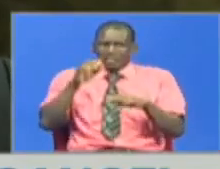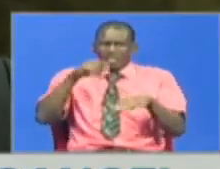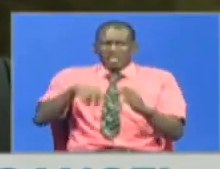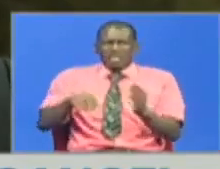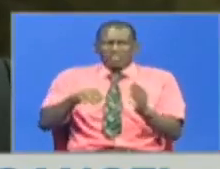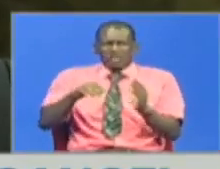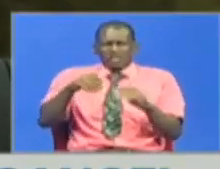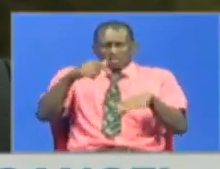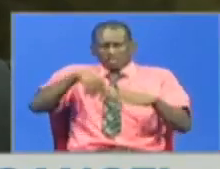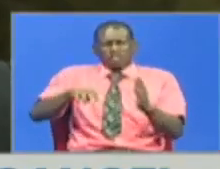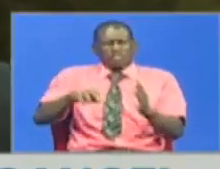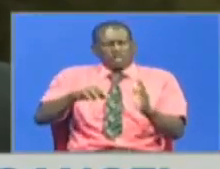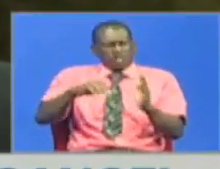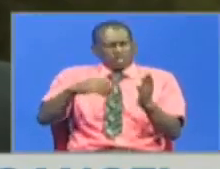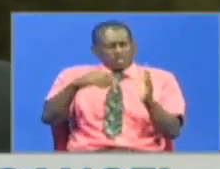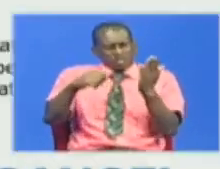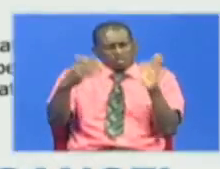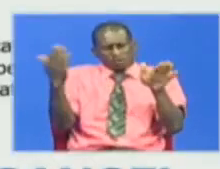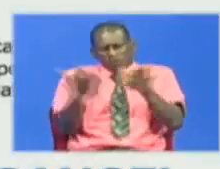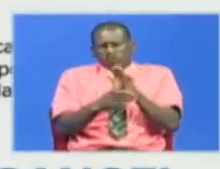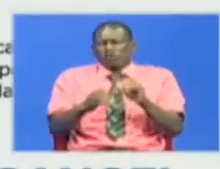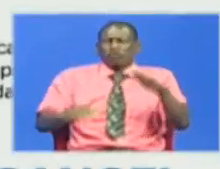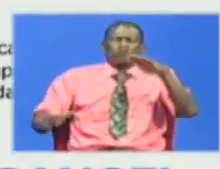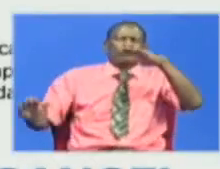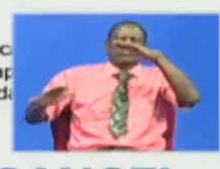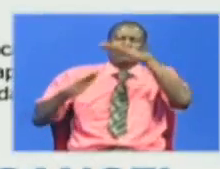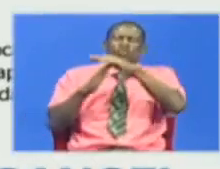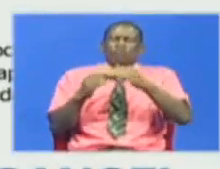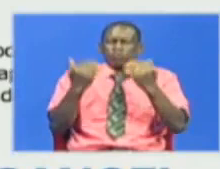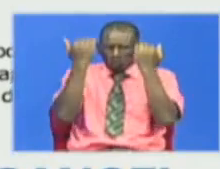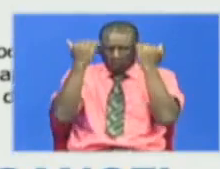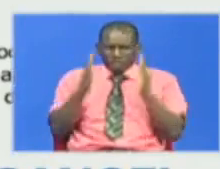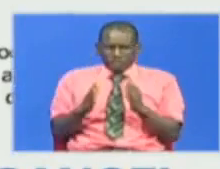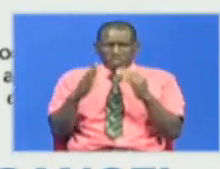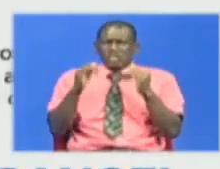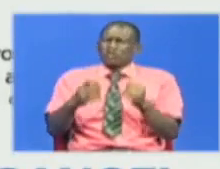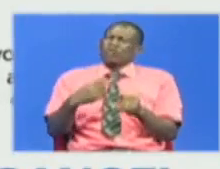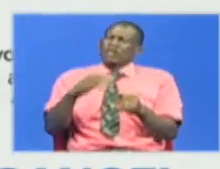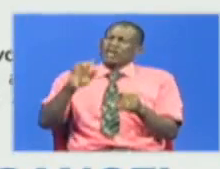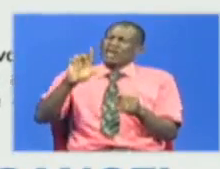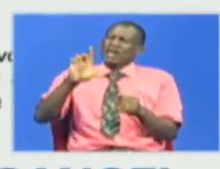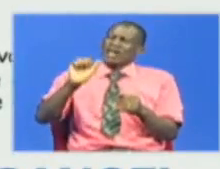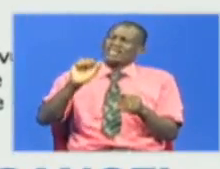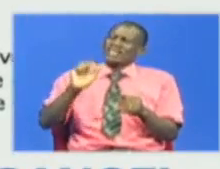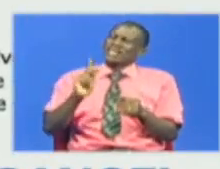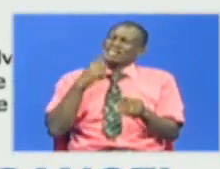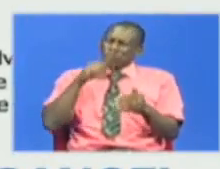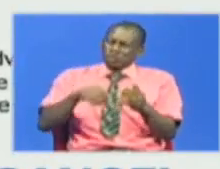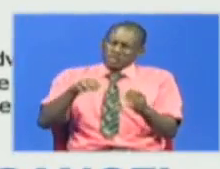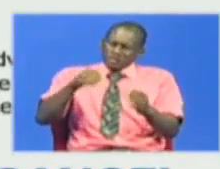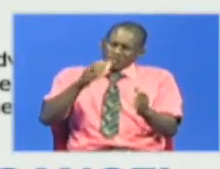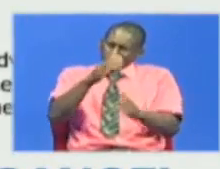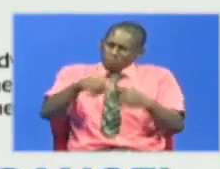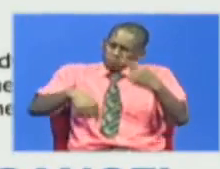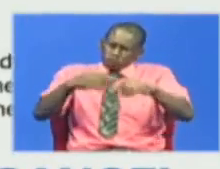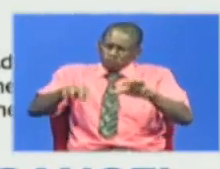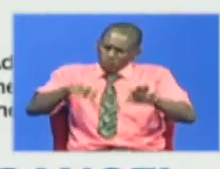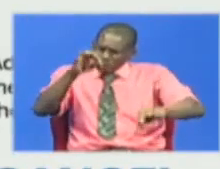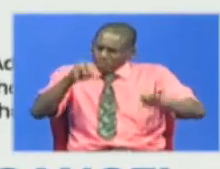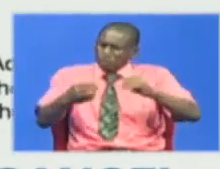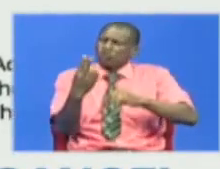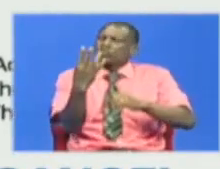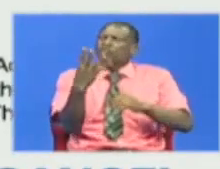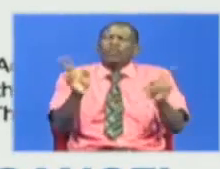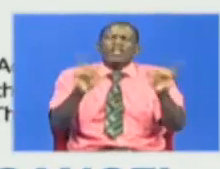of senior counsel, because they're not senior counsel. LSK argues that the process of selecting the 24 lawyers did not follow the